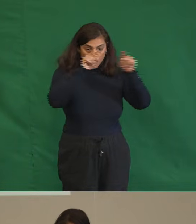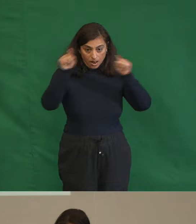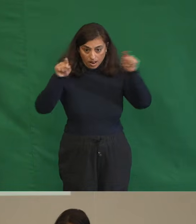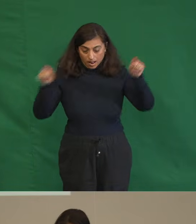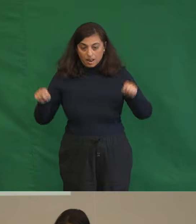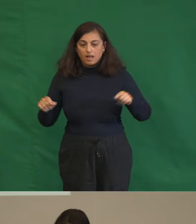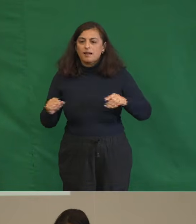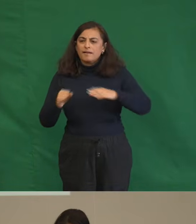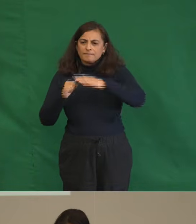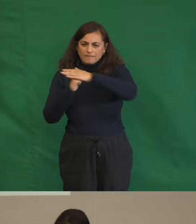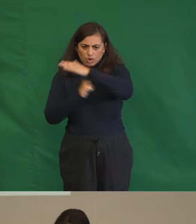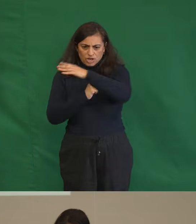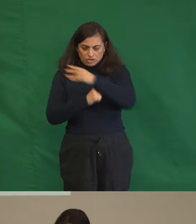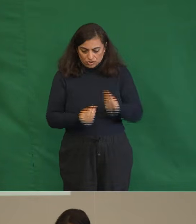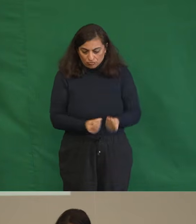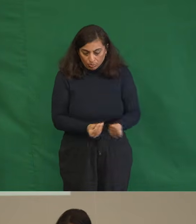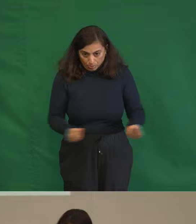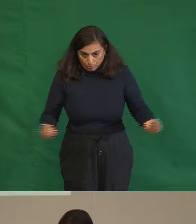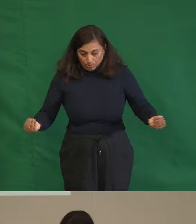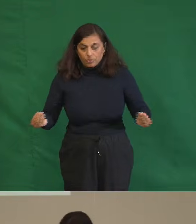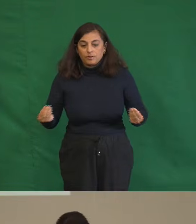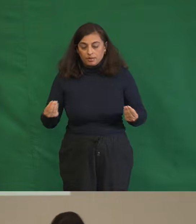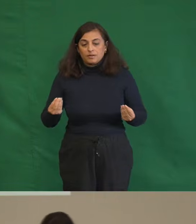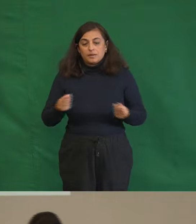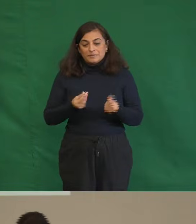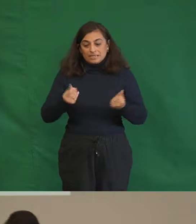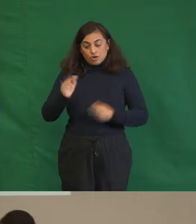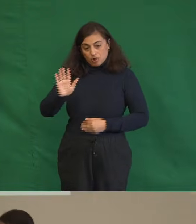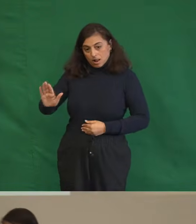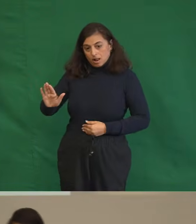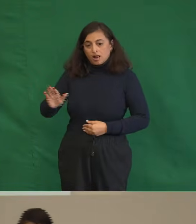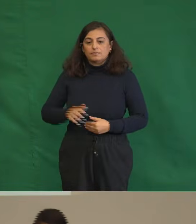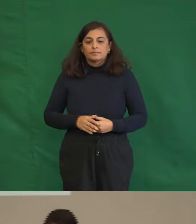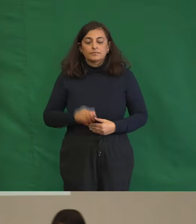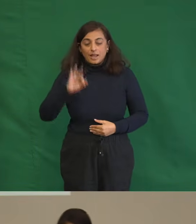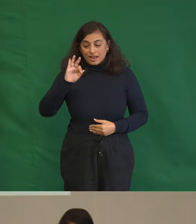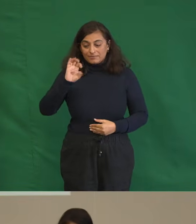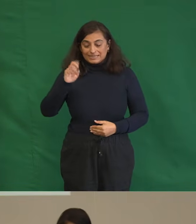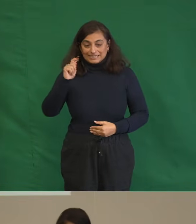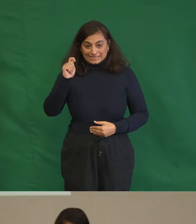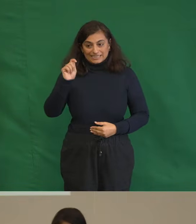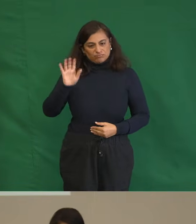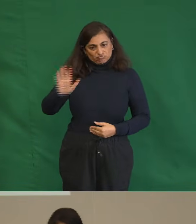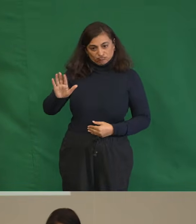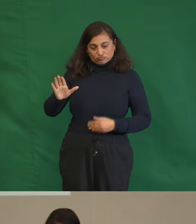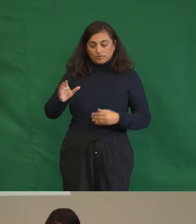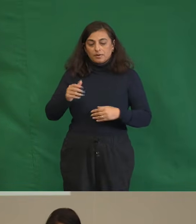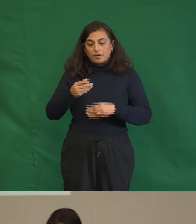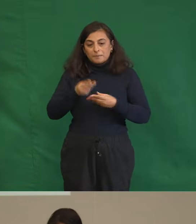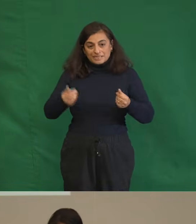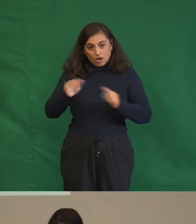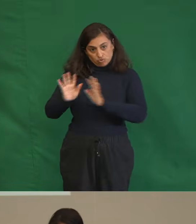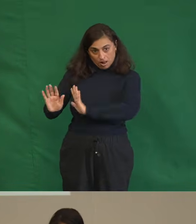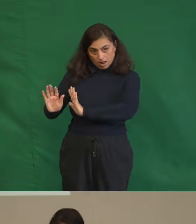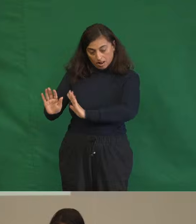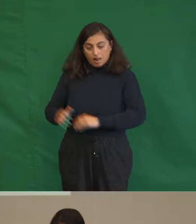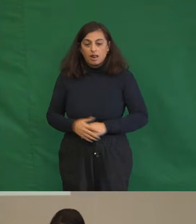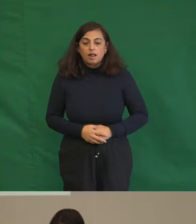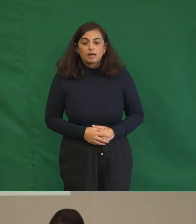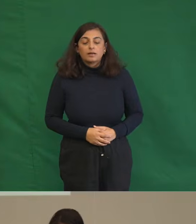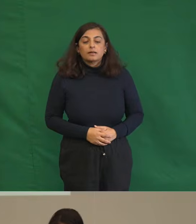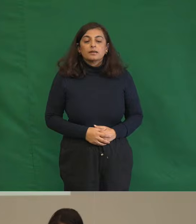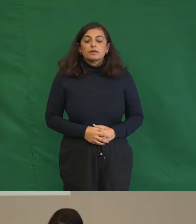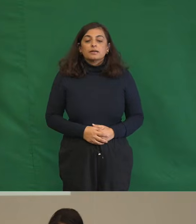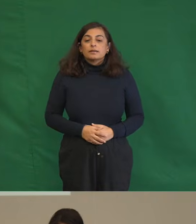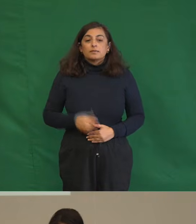we do have materials for FET. So my question today is regarding the LMS. We